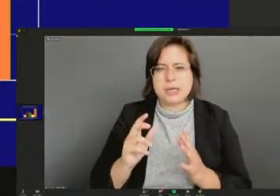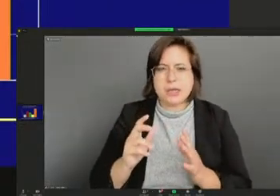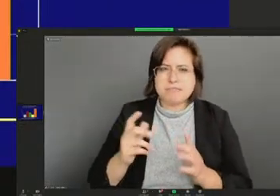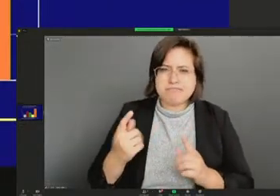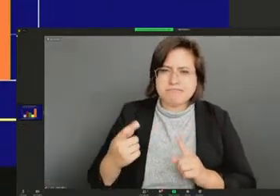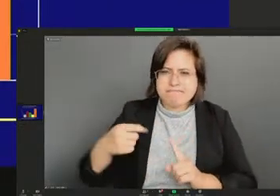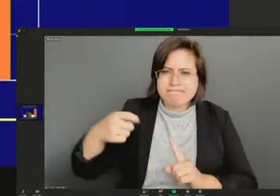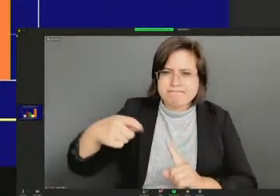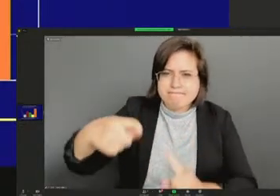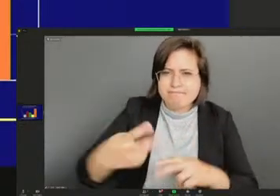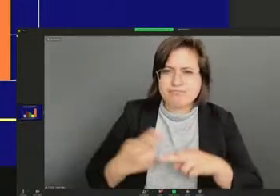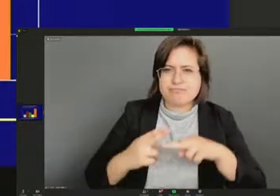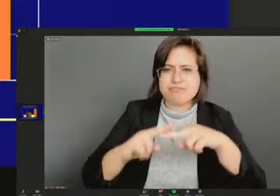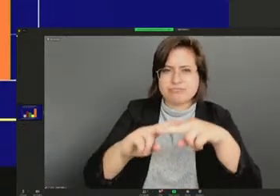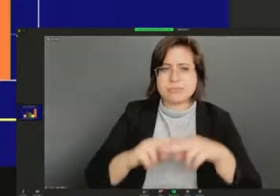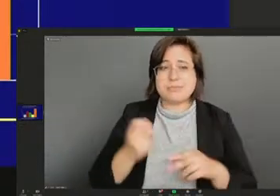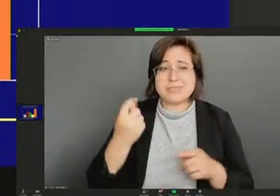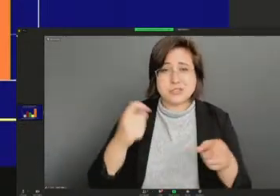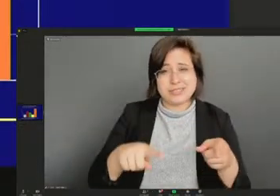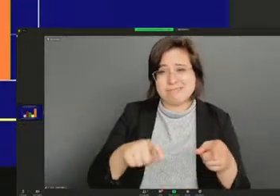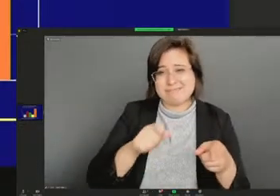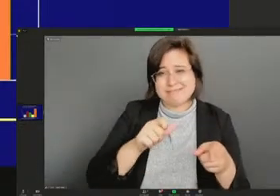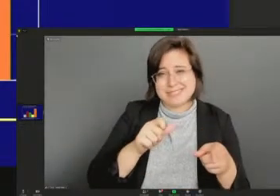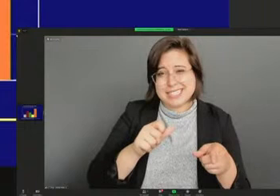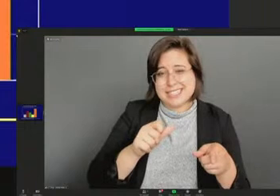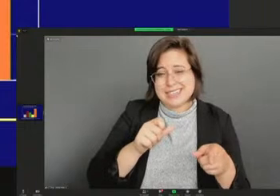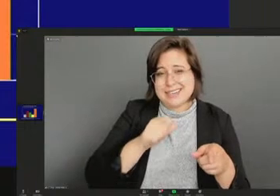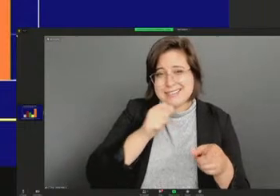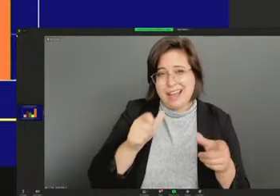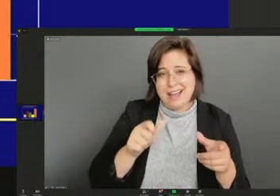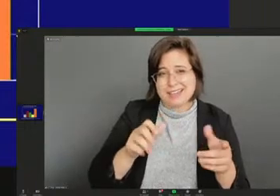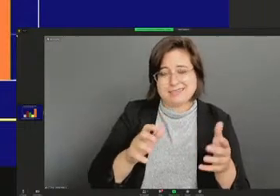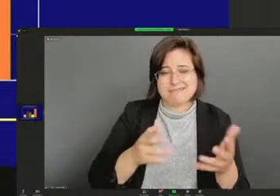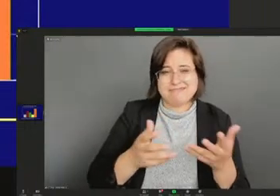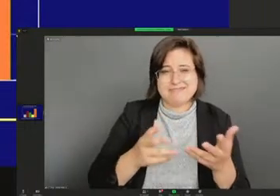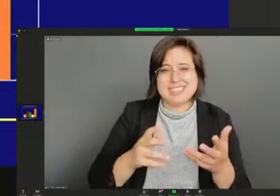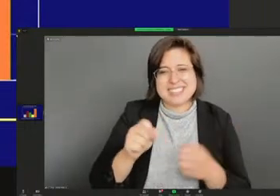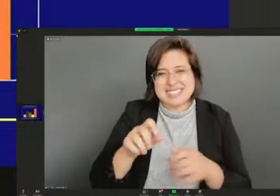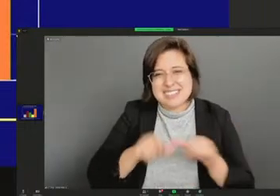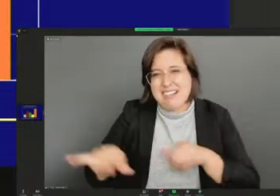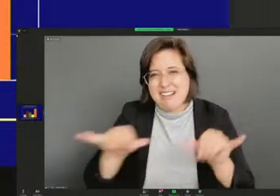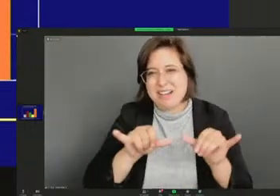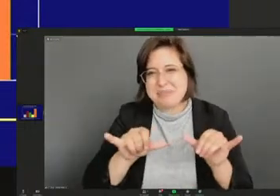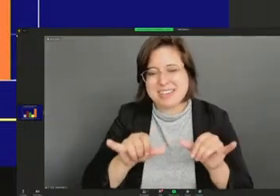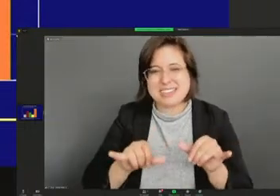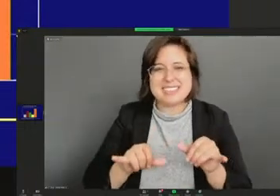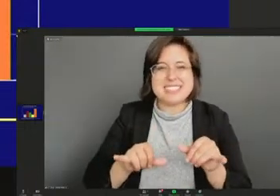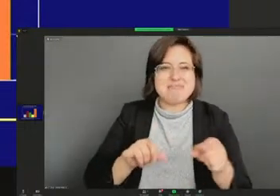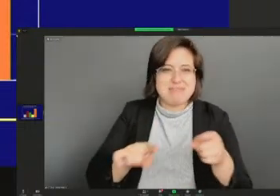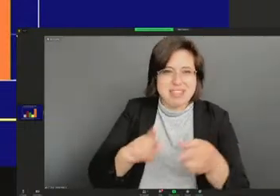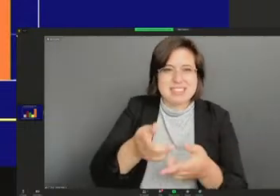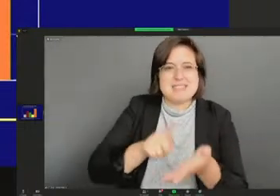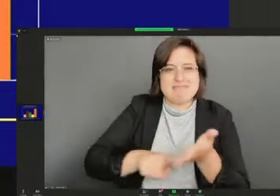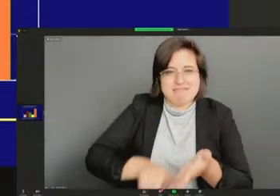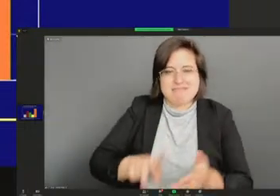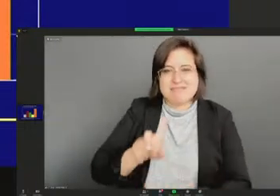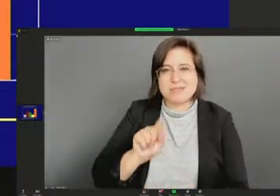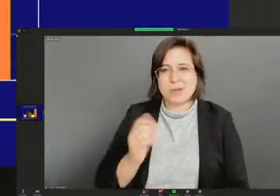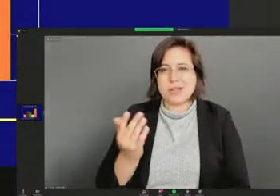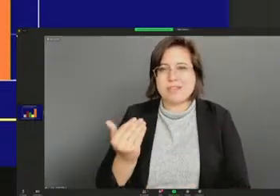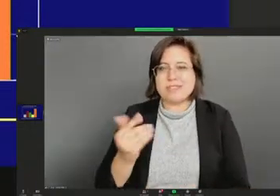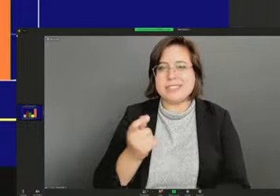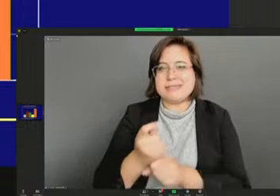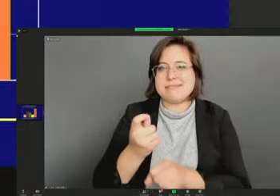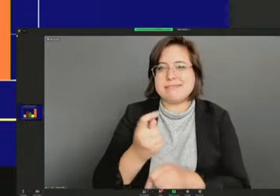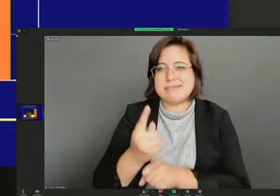an uncommon experience in the United States. The American Psychological Association in 2015, in their annual reports on stress